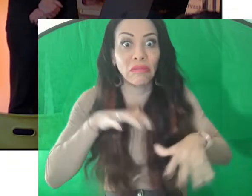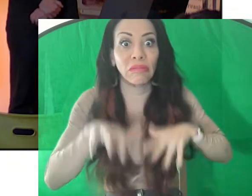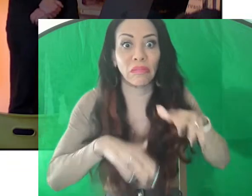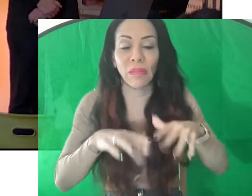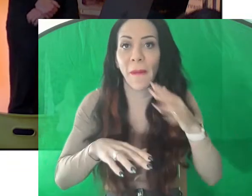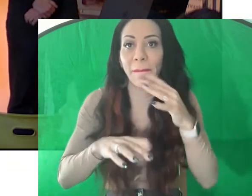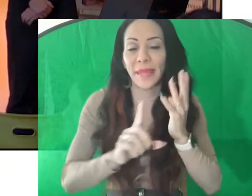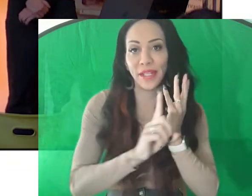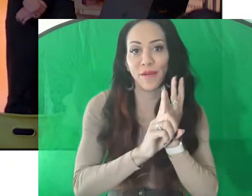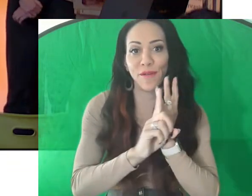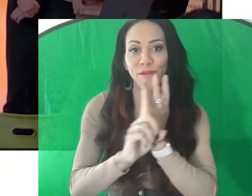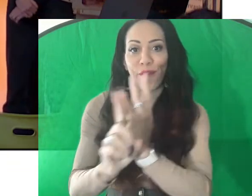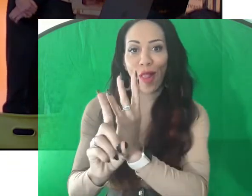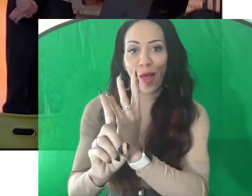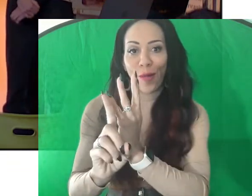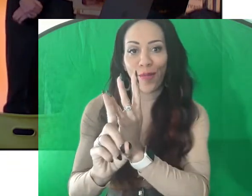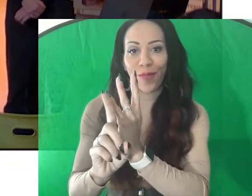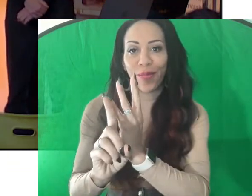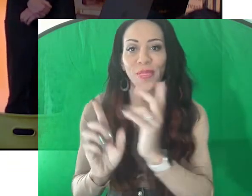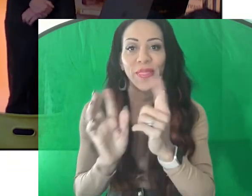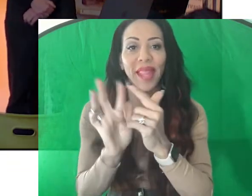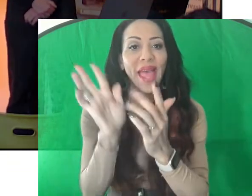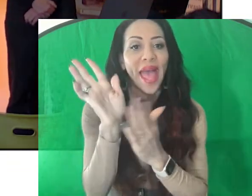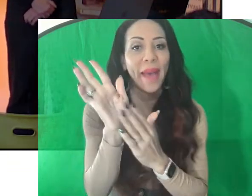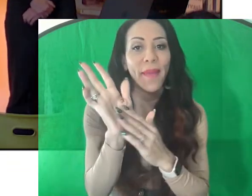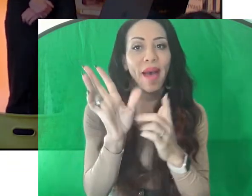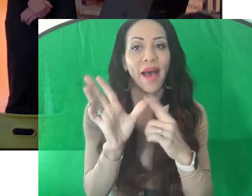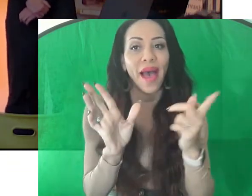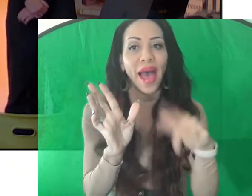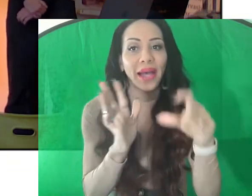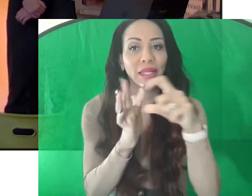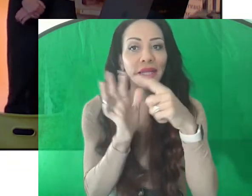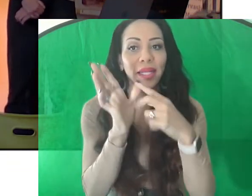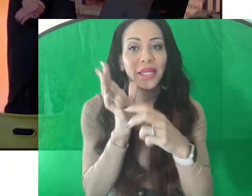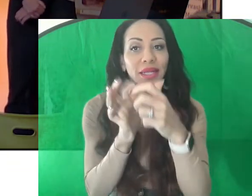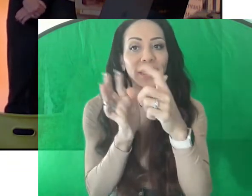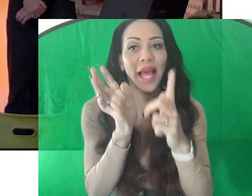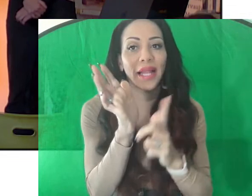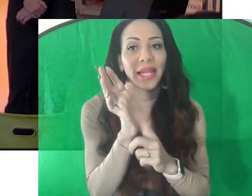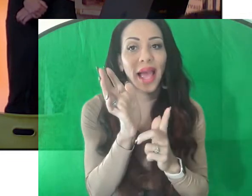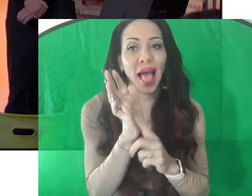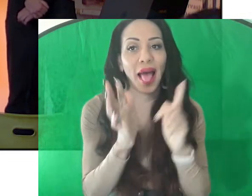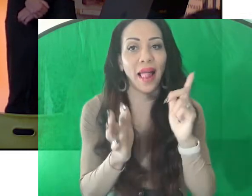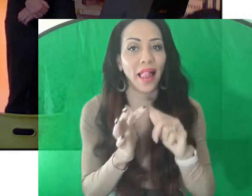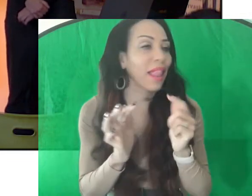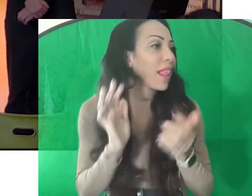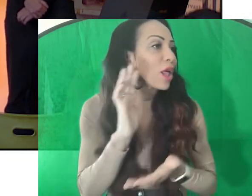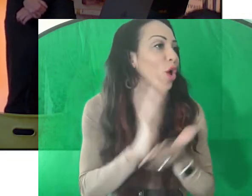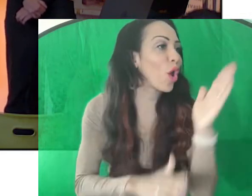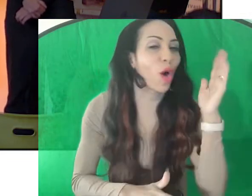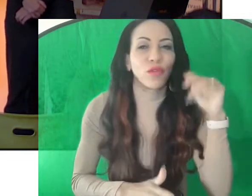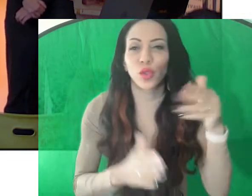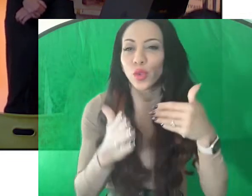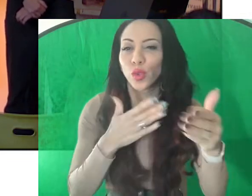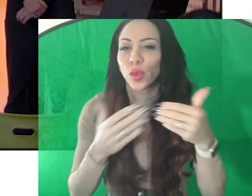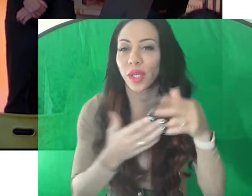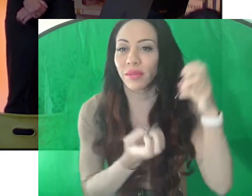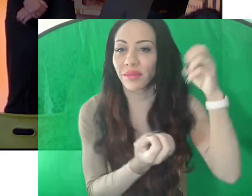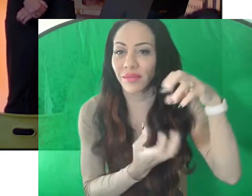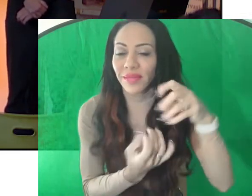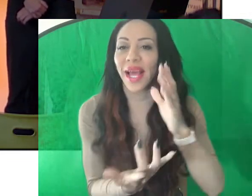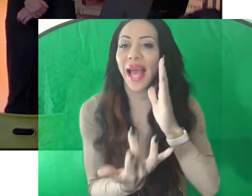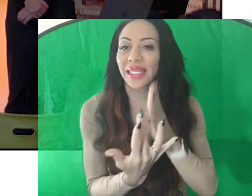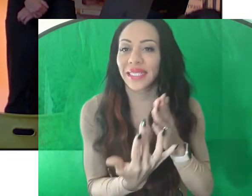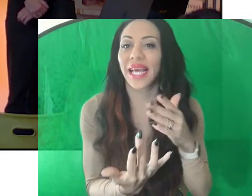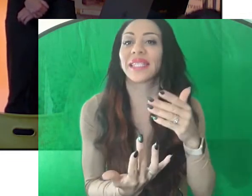only me and Emma. Danielle was sitting there. I think she's gone to do the microwave. Accessible toilets, baby change, and toilets can